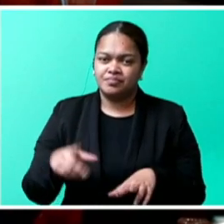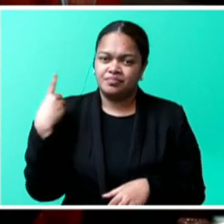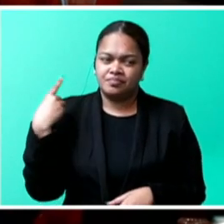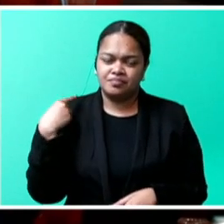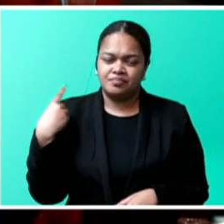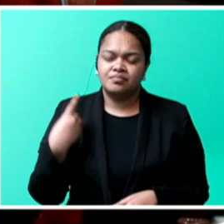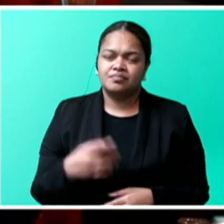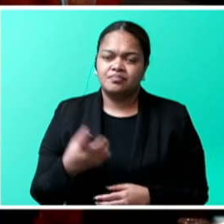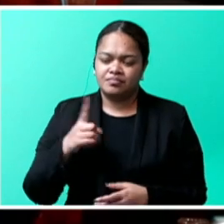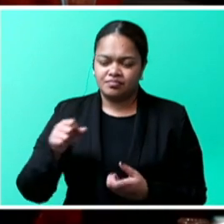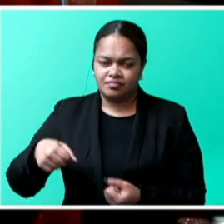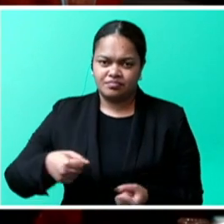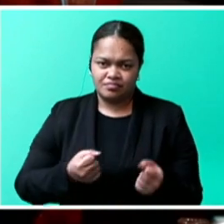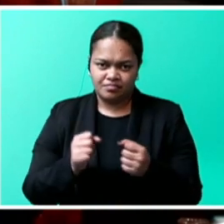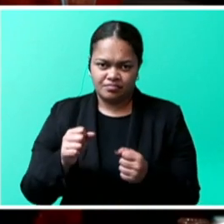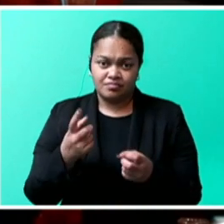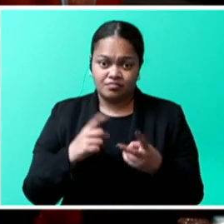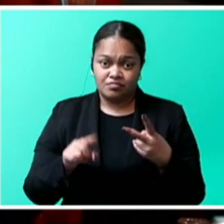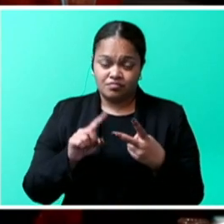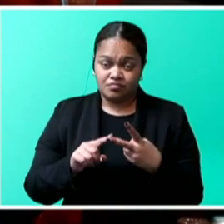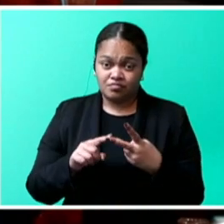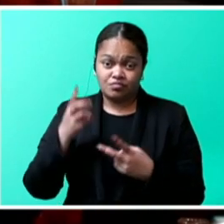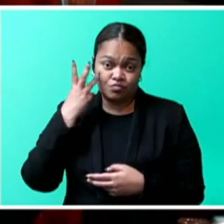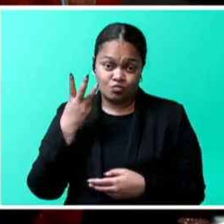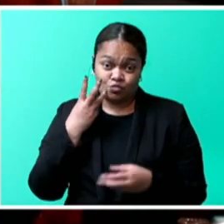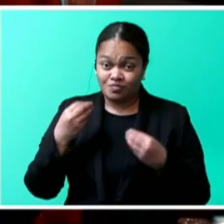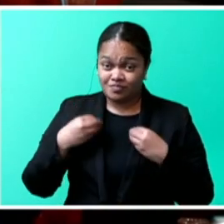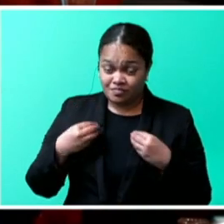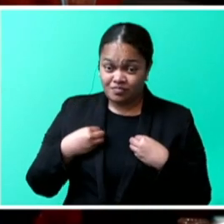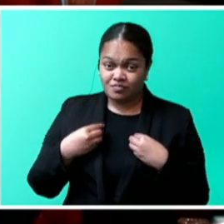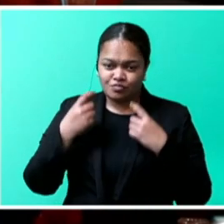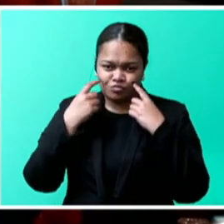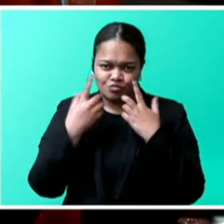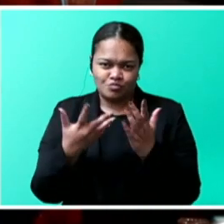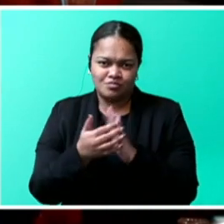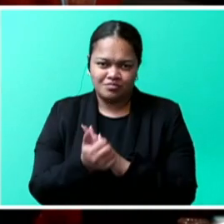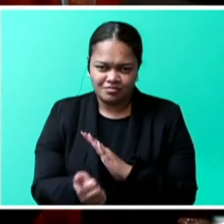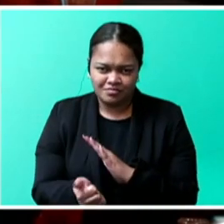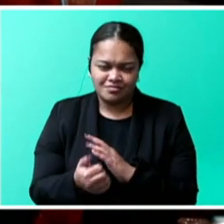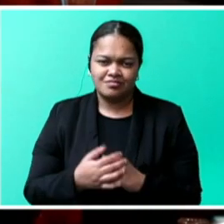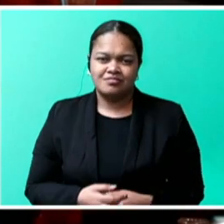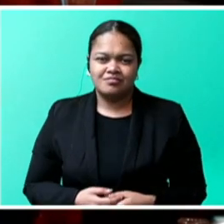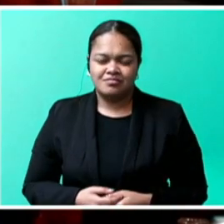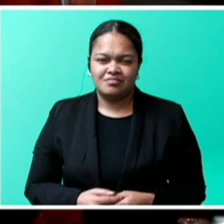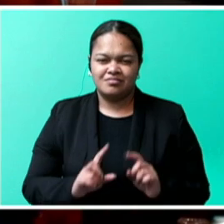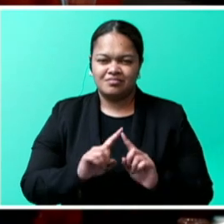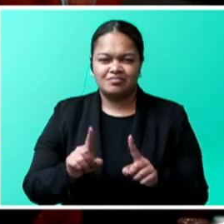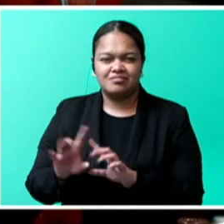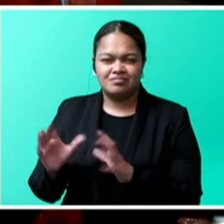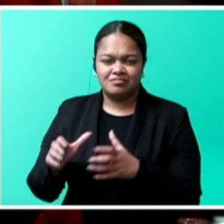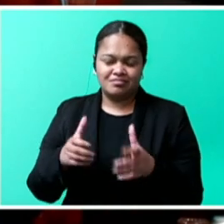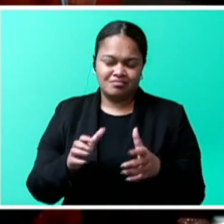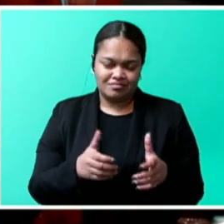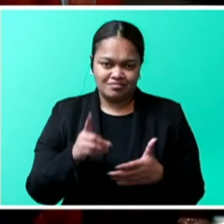management strategies. And two, the Women in Business Showcase, a critical platform designed to foster